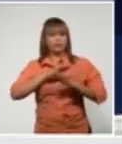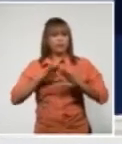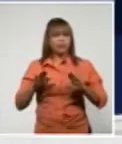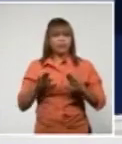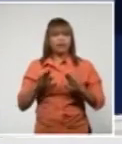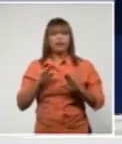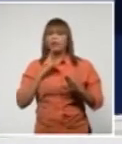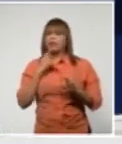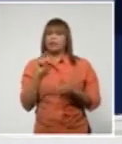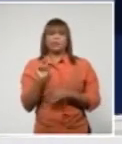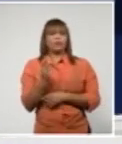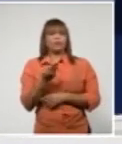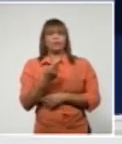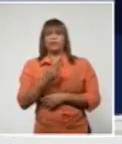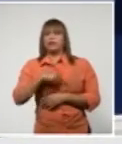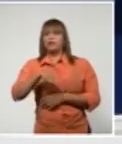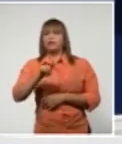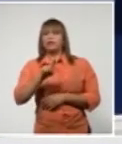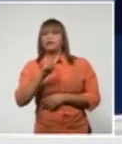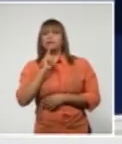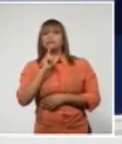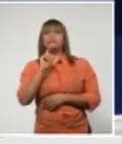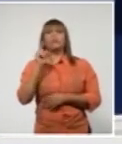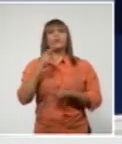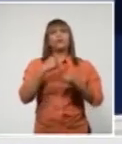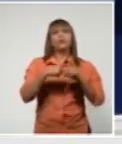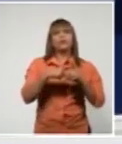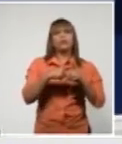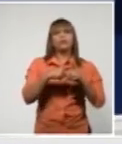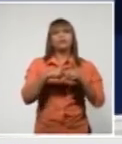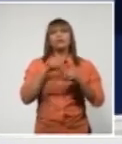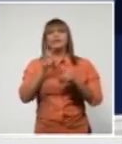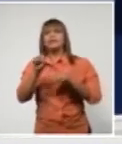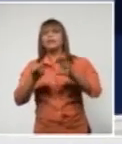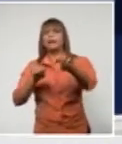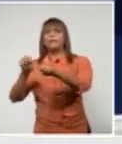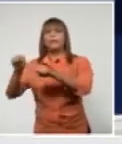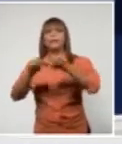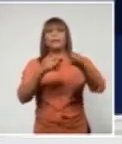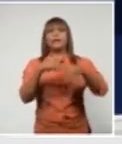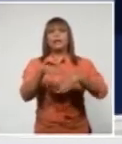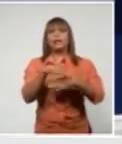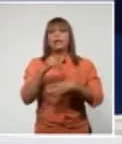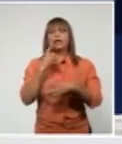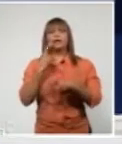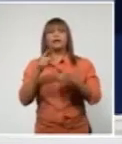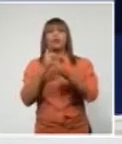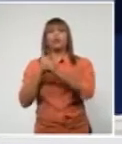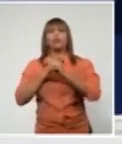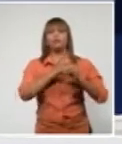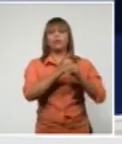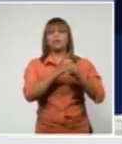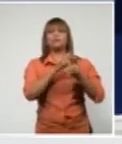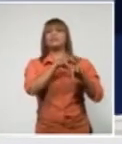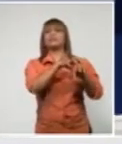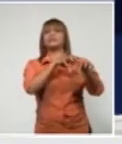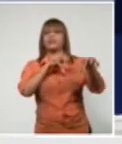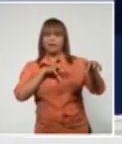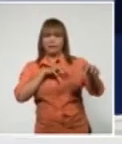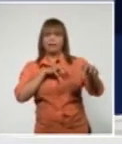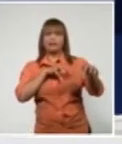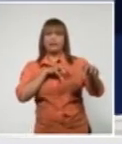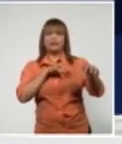still being investigated. Yesterday, no one to have tested positive for the virus contracted it